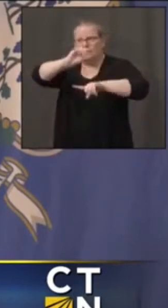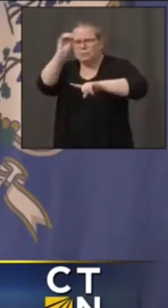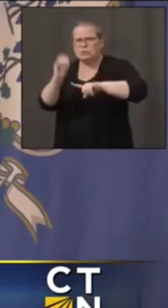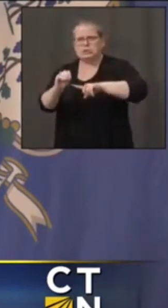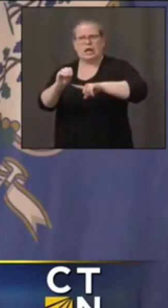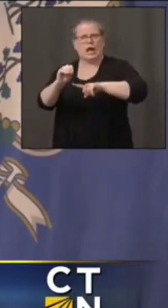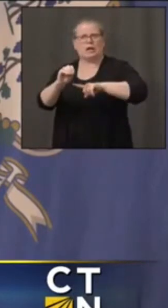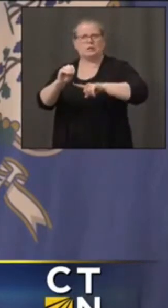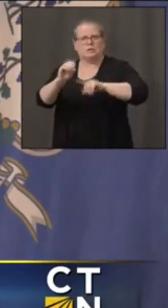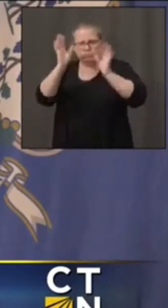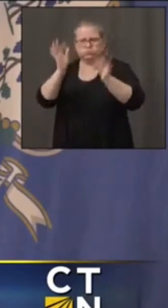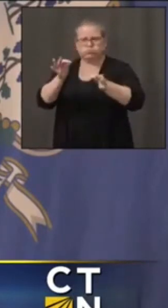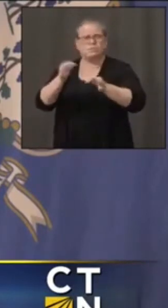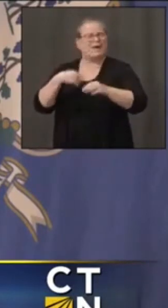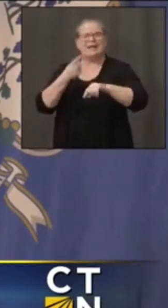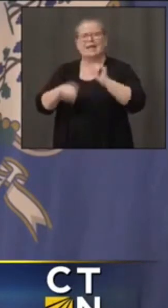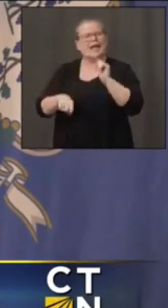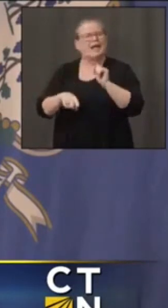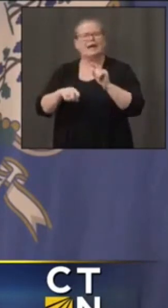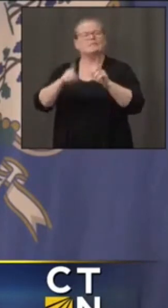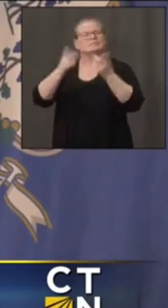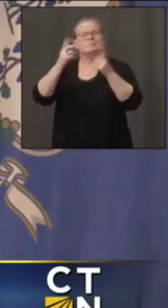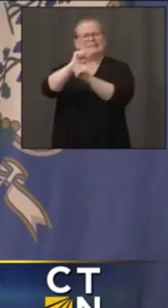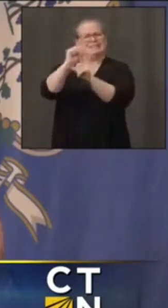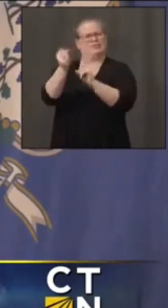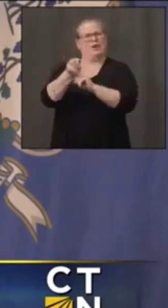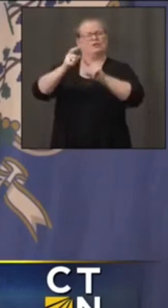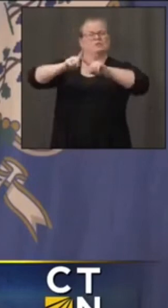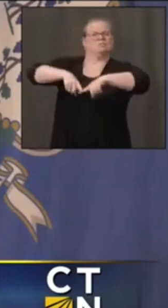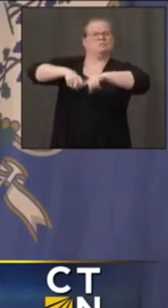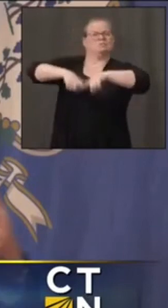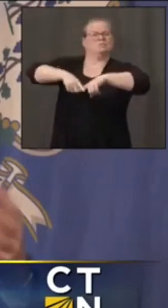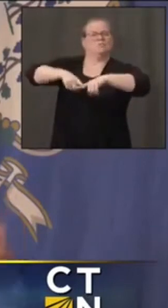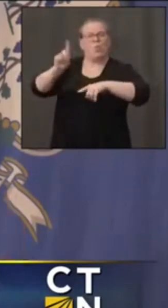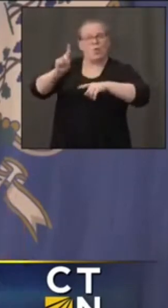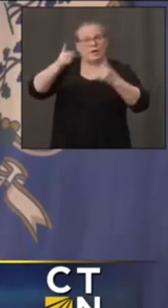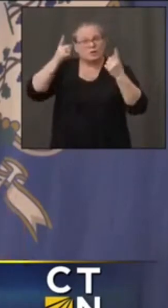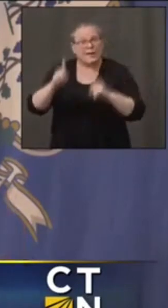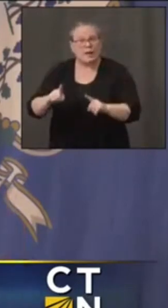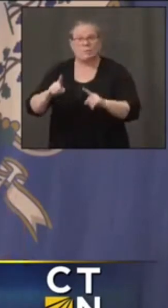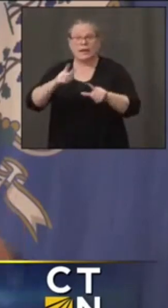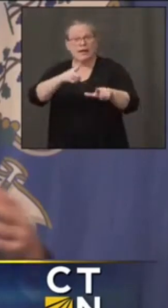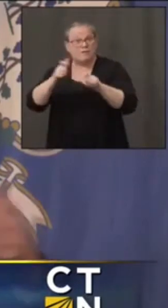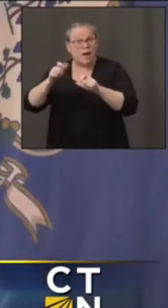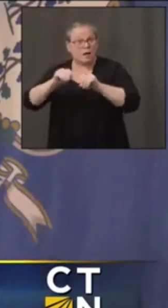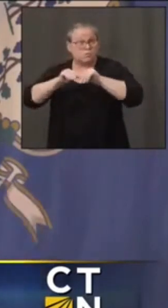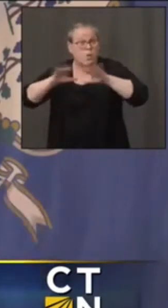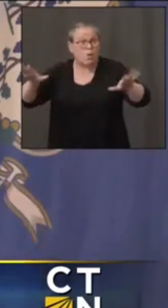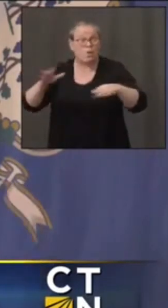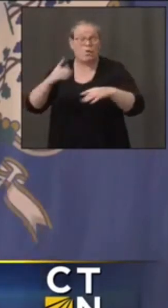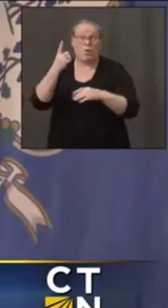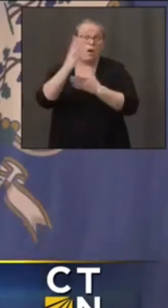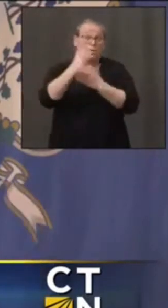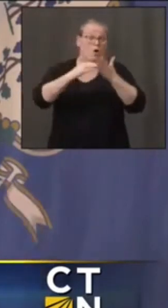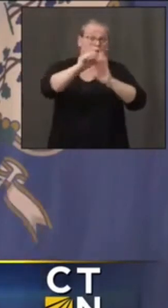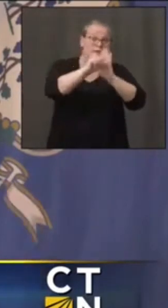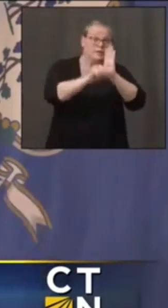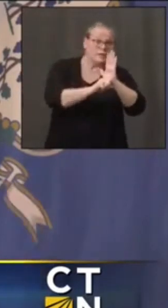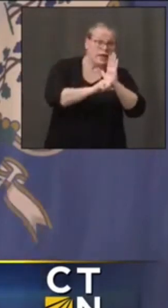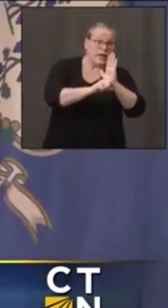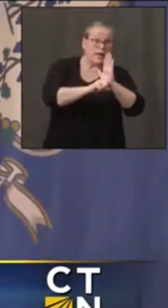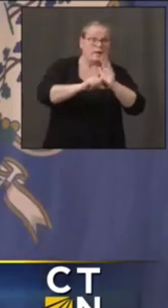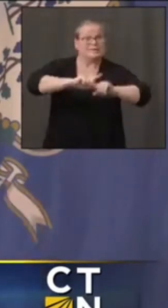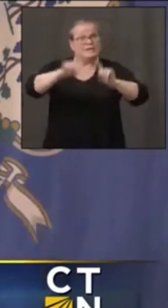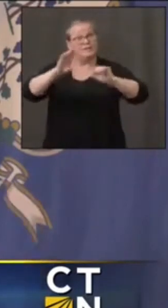because the circumstance could be how fast it's happening, where it's happening, how different it is one part of the state to another. And I think